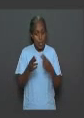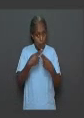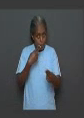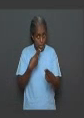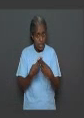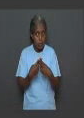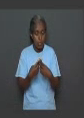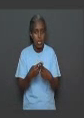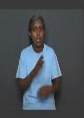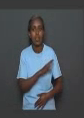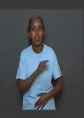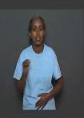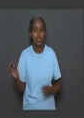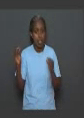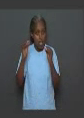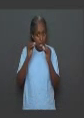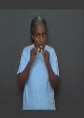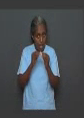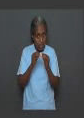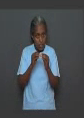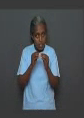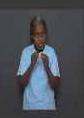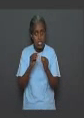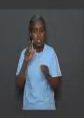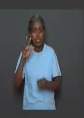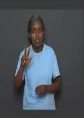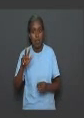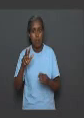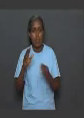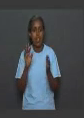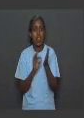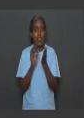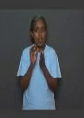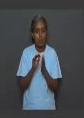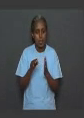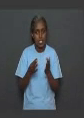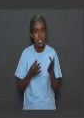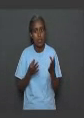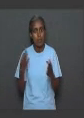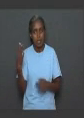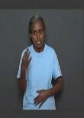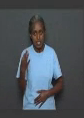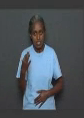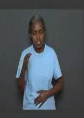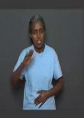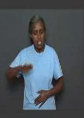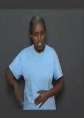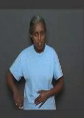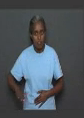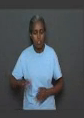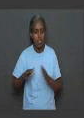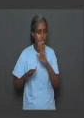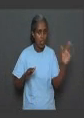Multiply and add the triple numbers presented left to